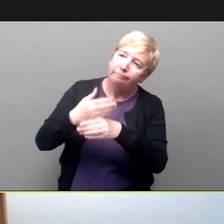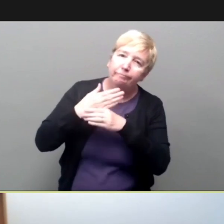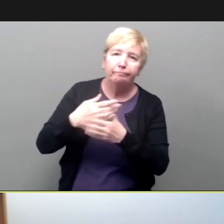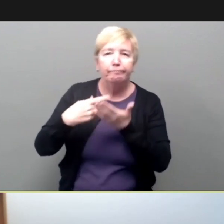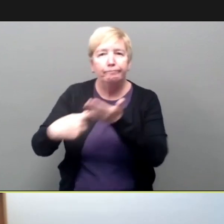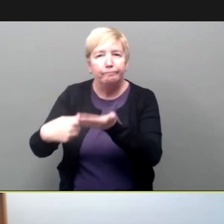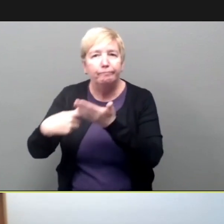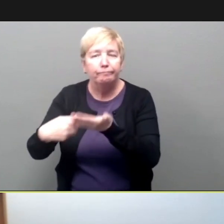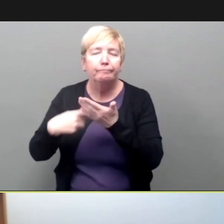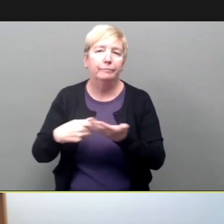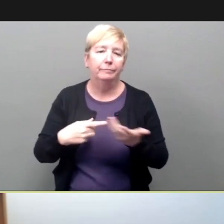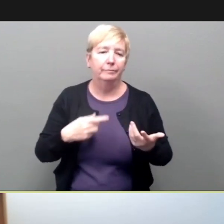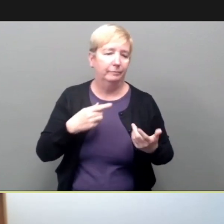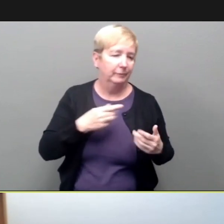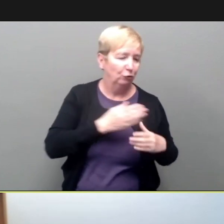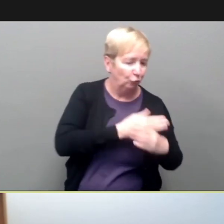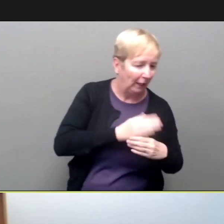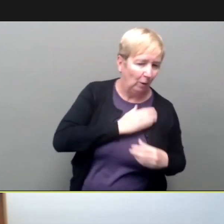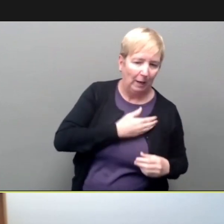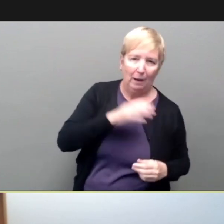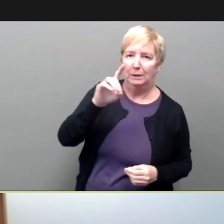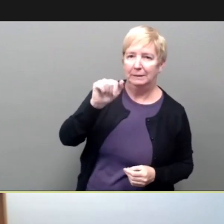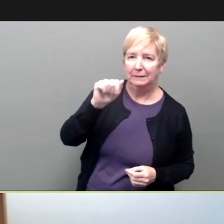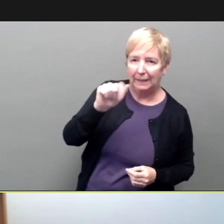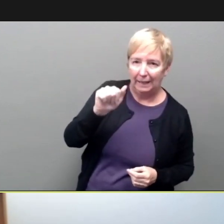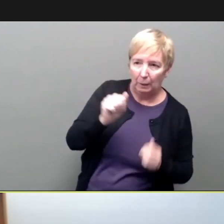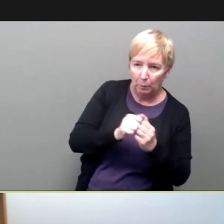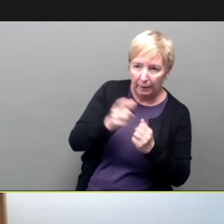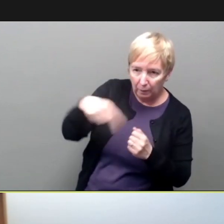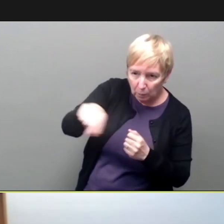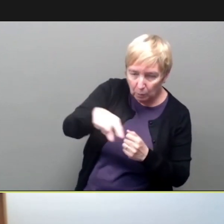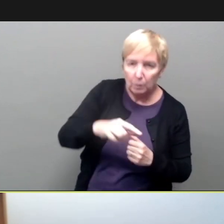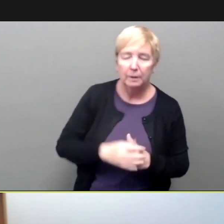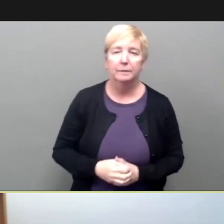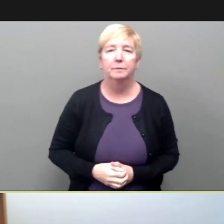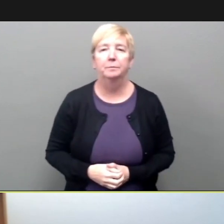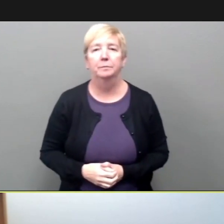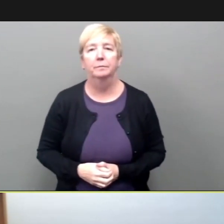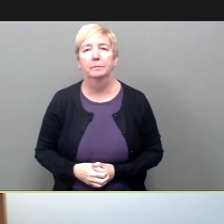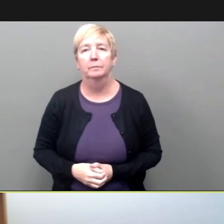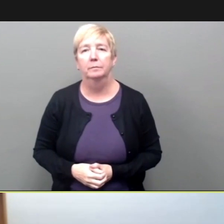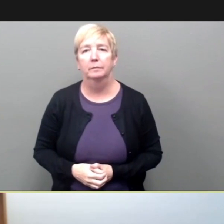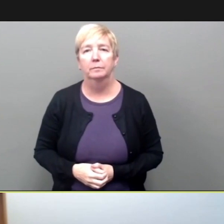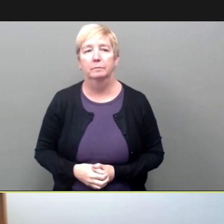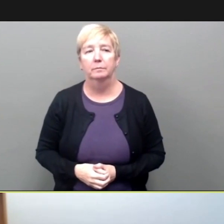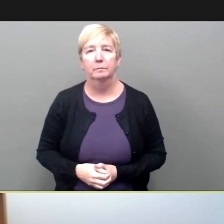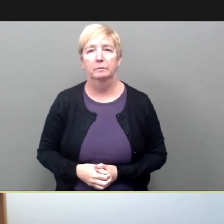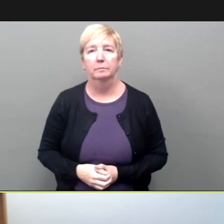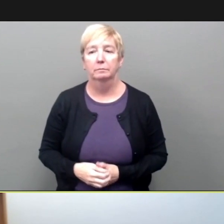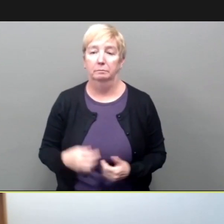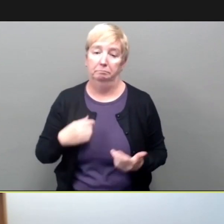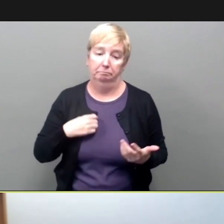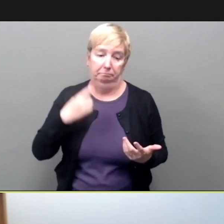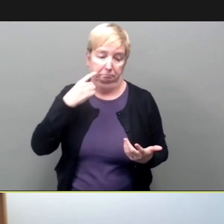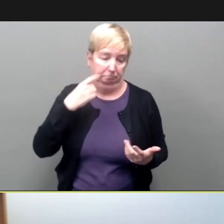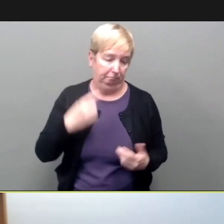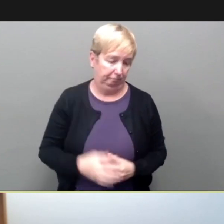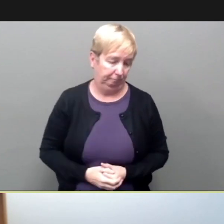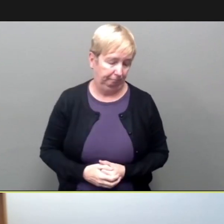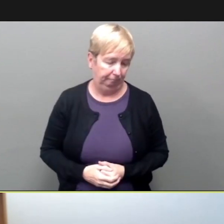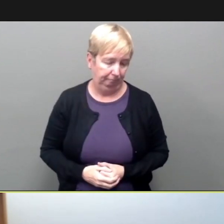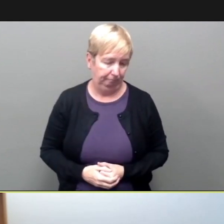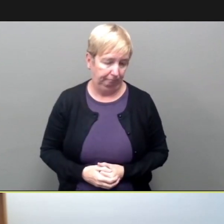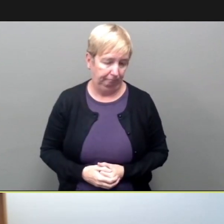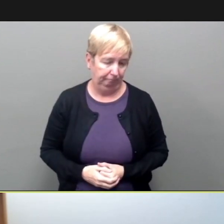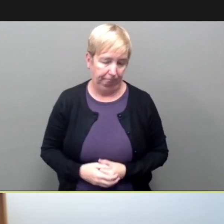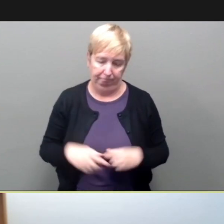and share some of our data with all of you. And I would say primarily, this